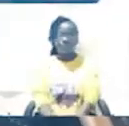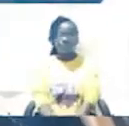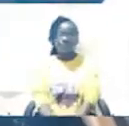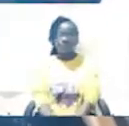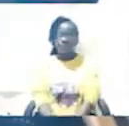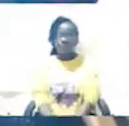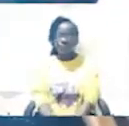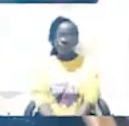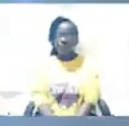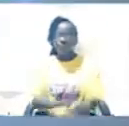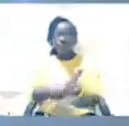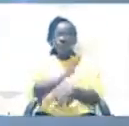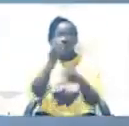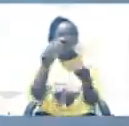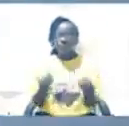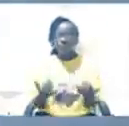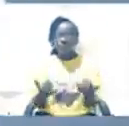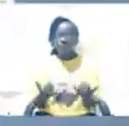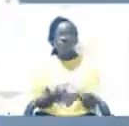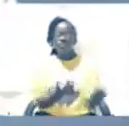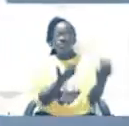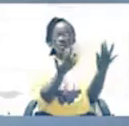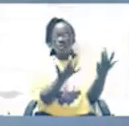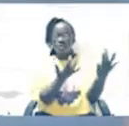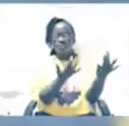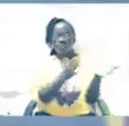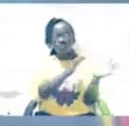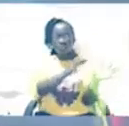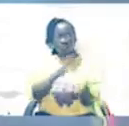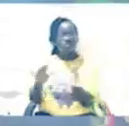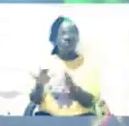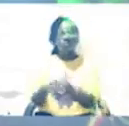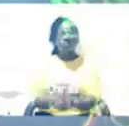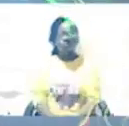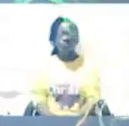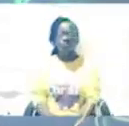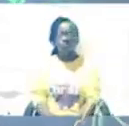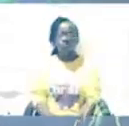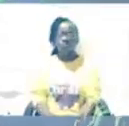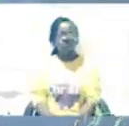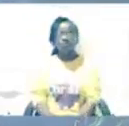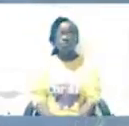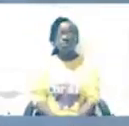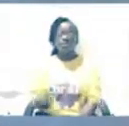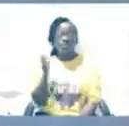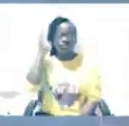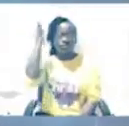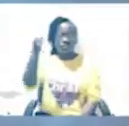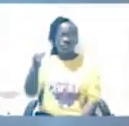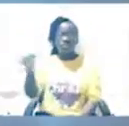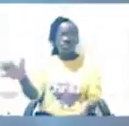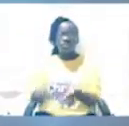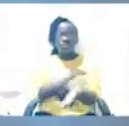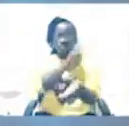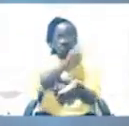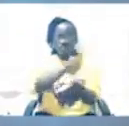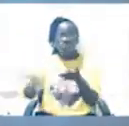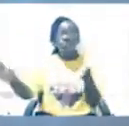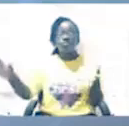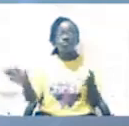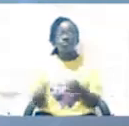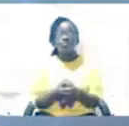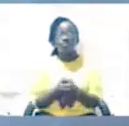all their hope was gone. When their future was shattered. One that say, I